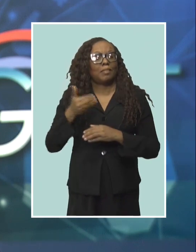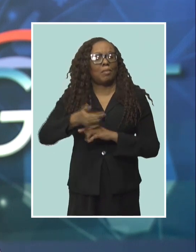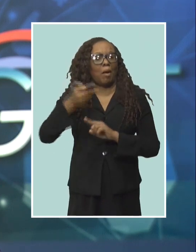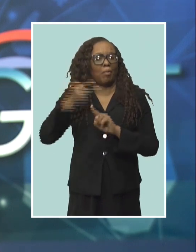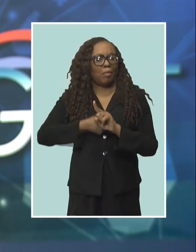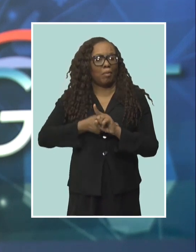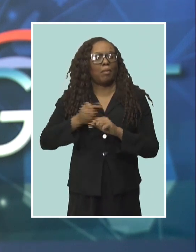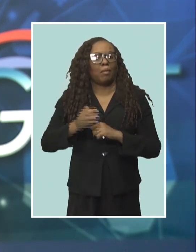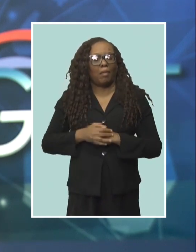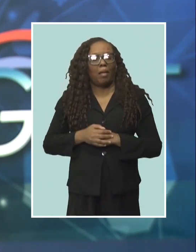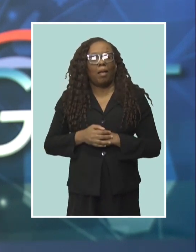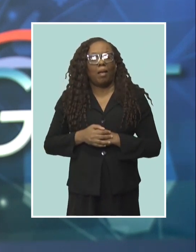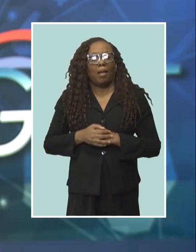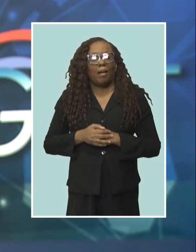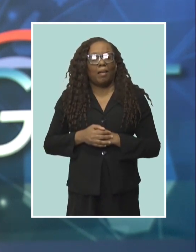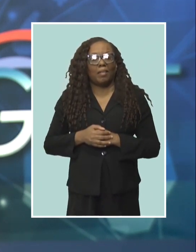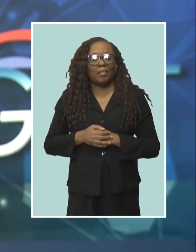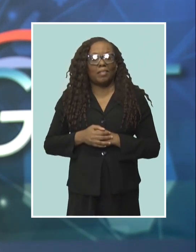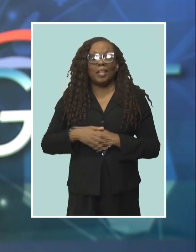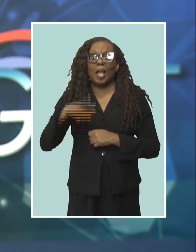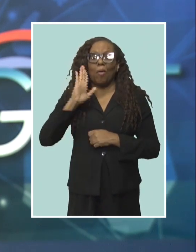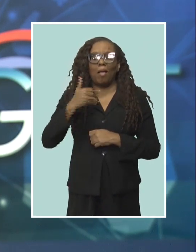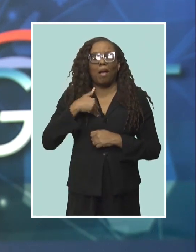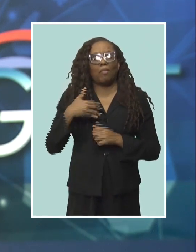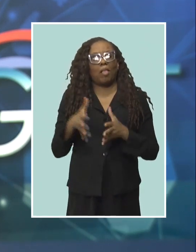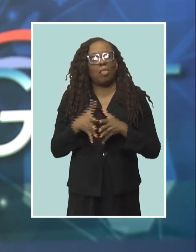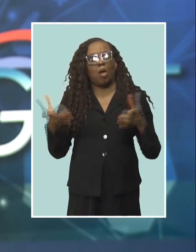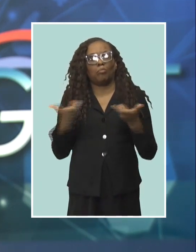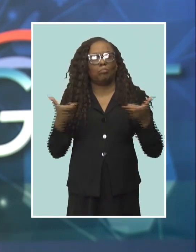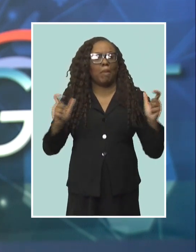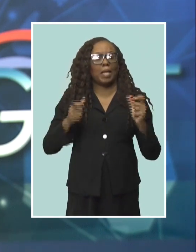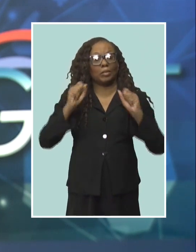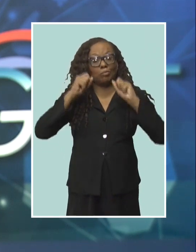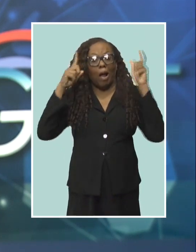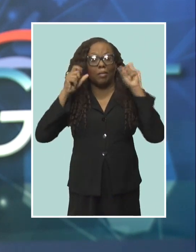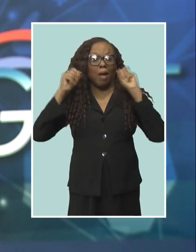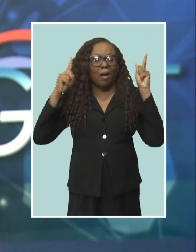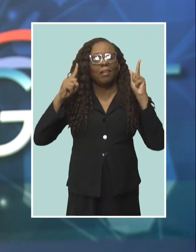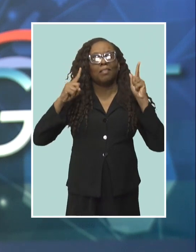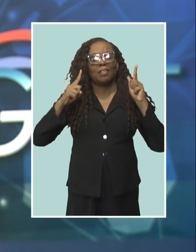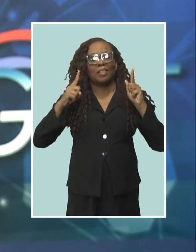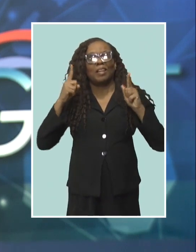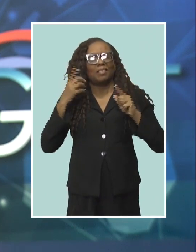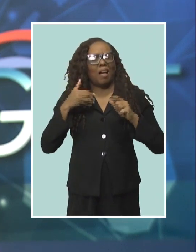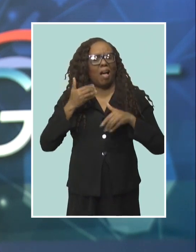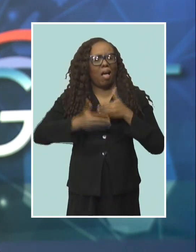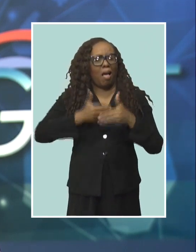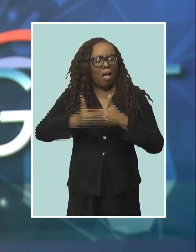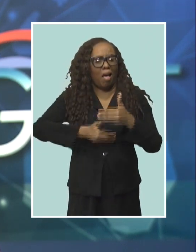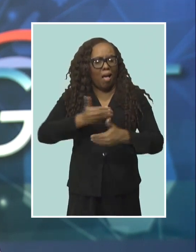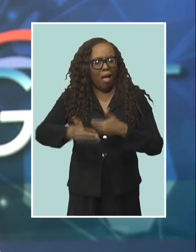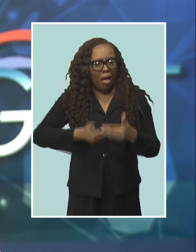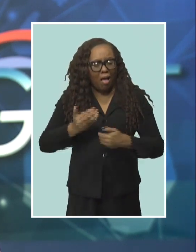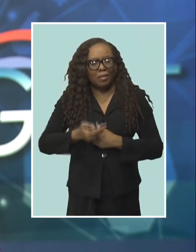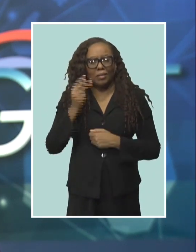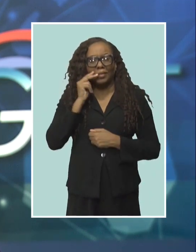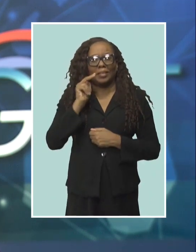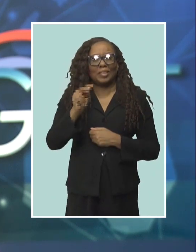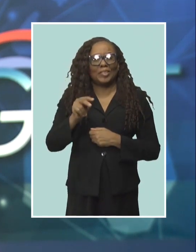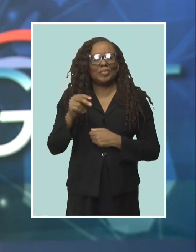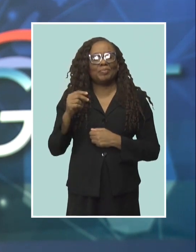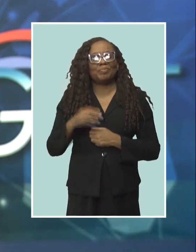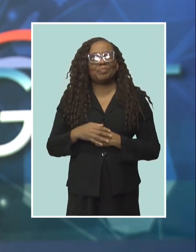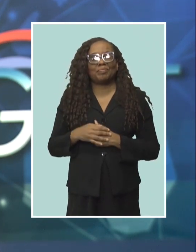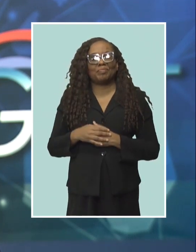month, with officials saying that major surprises are to be rolled out as the celebrations progress throughout the year. Anesta Henry has